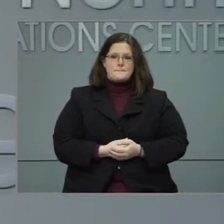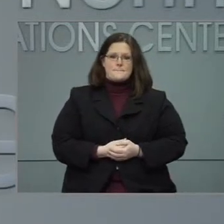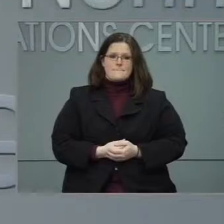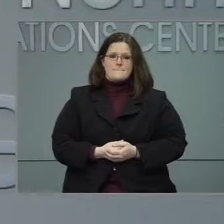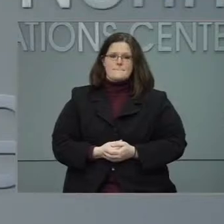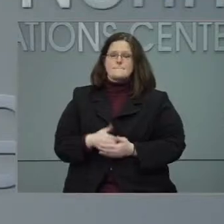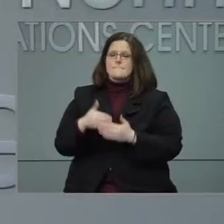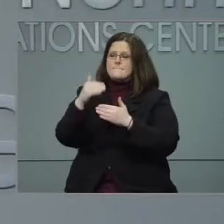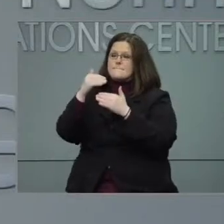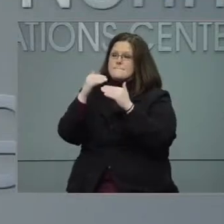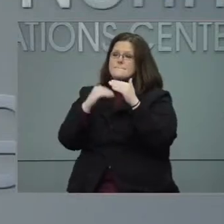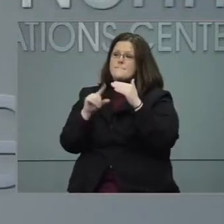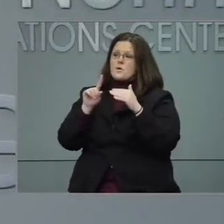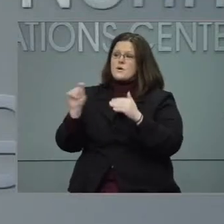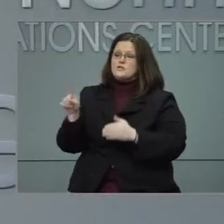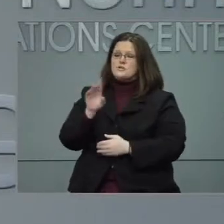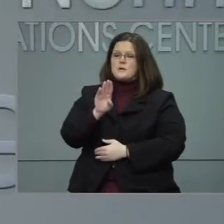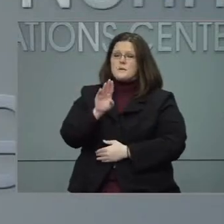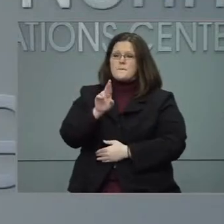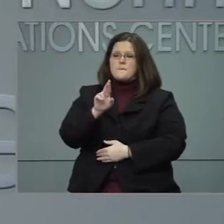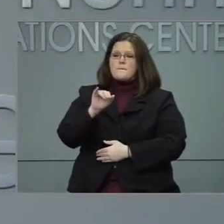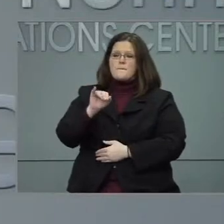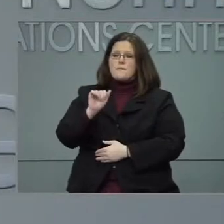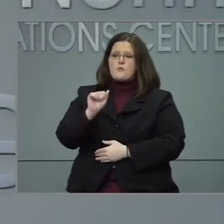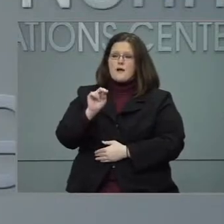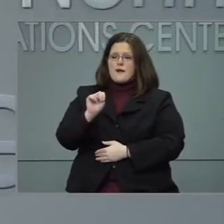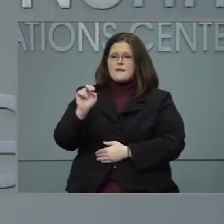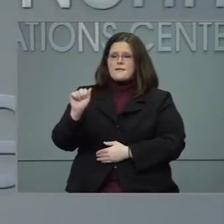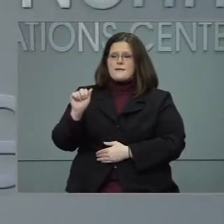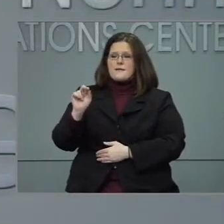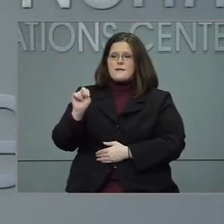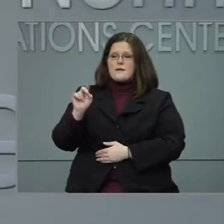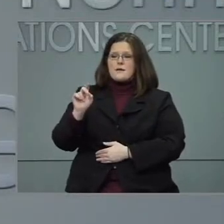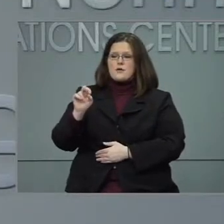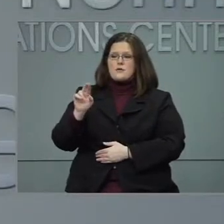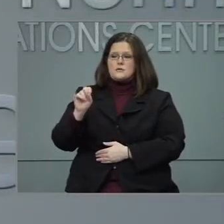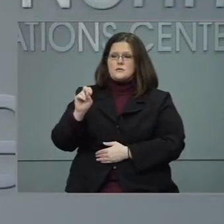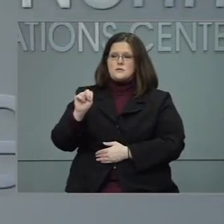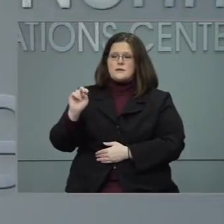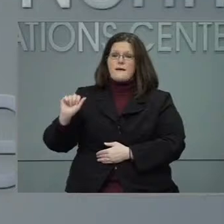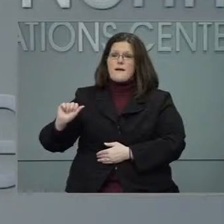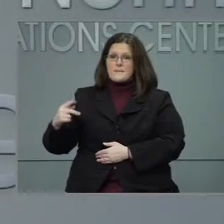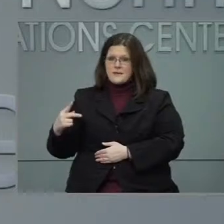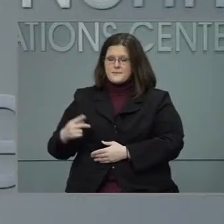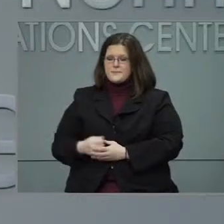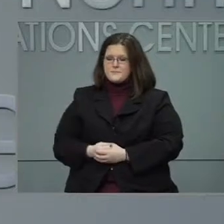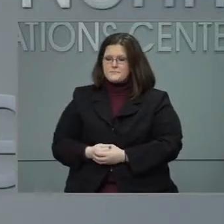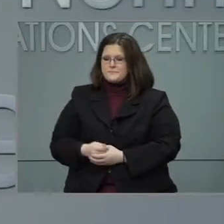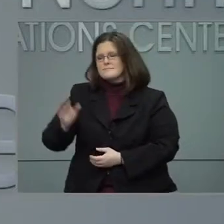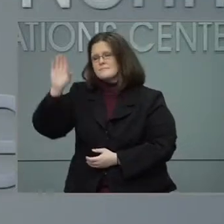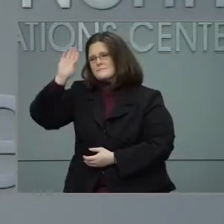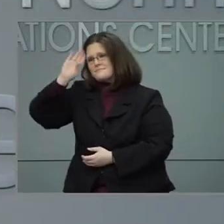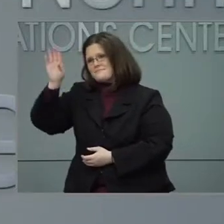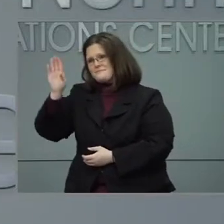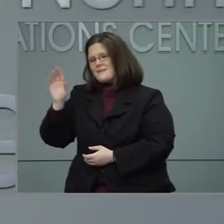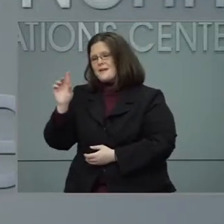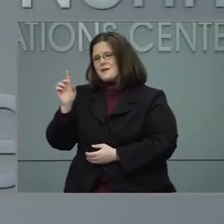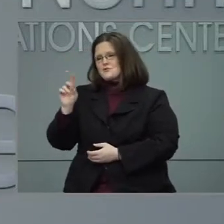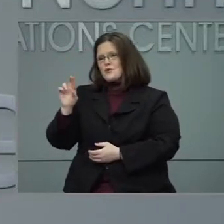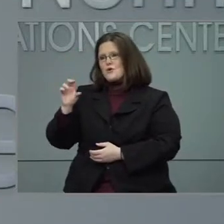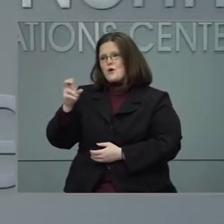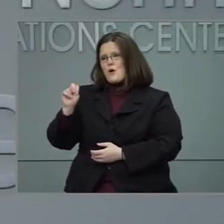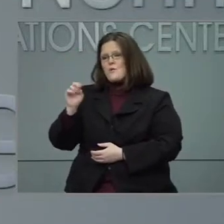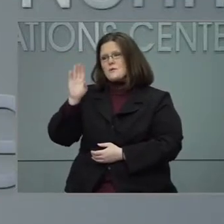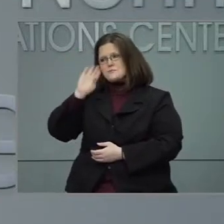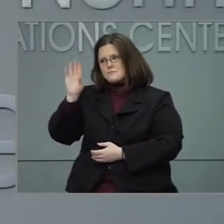Our next question is from Brian Anderson with the Associated Press. Hi, Governor. Hey, Dr. Cohen. Brian Anderson here with